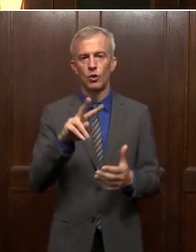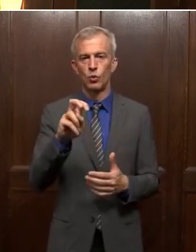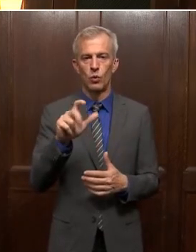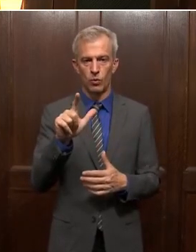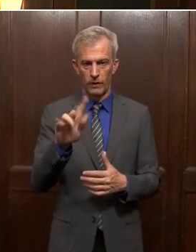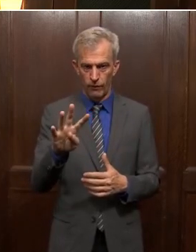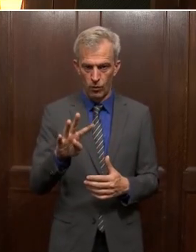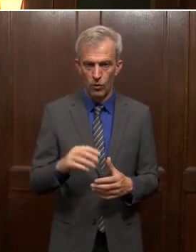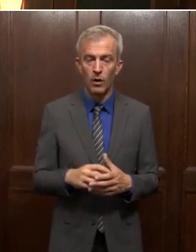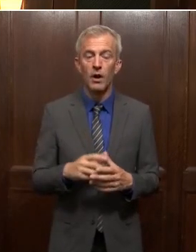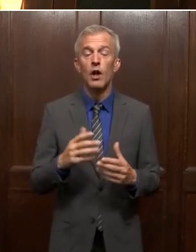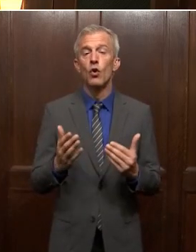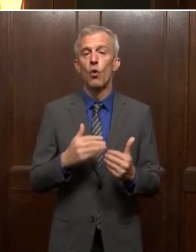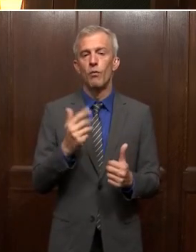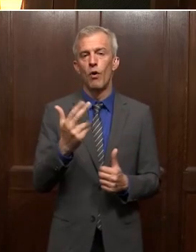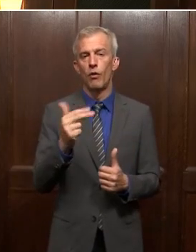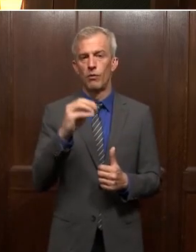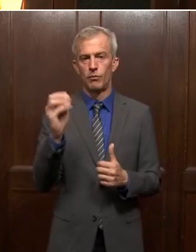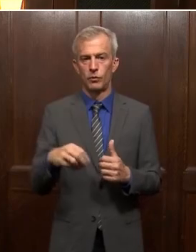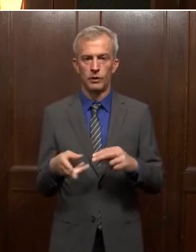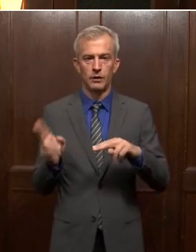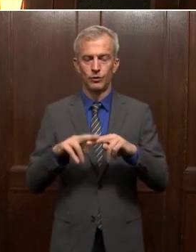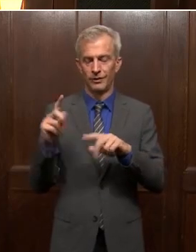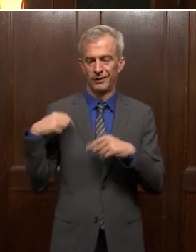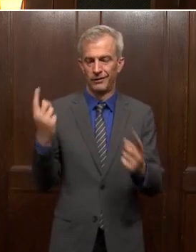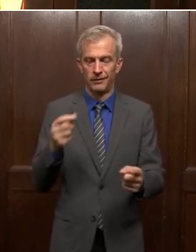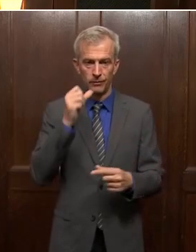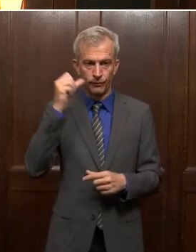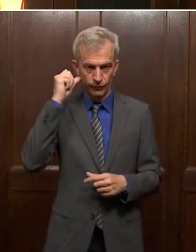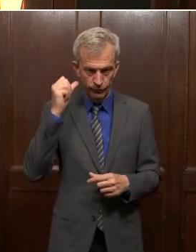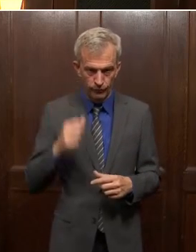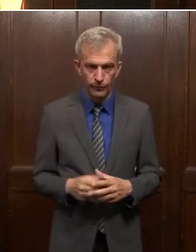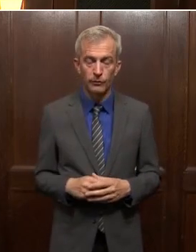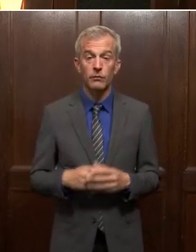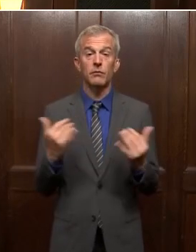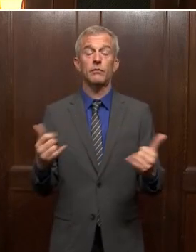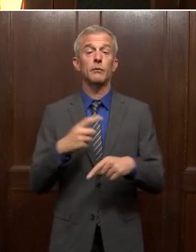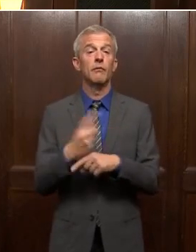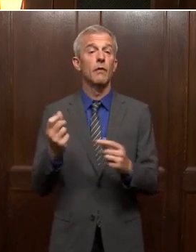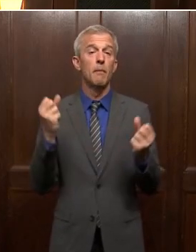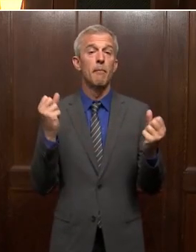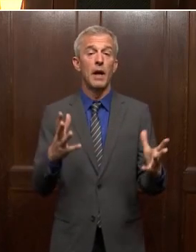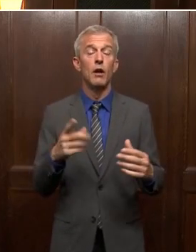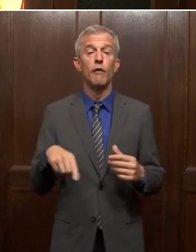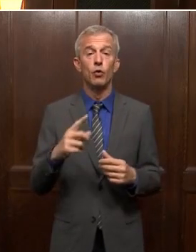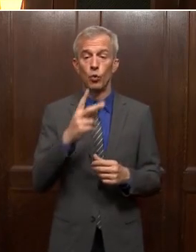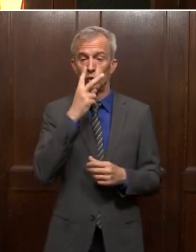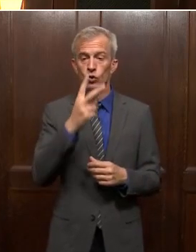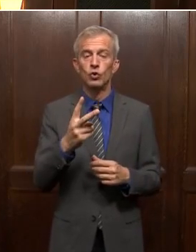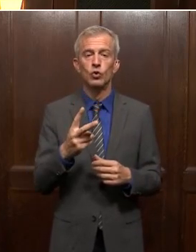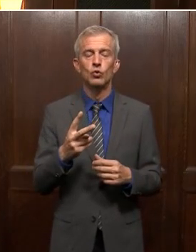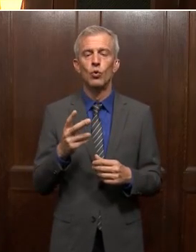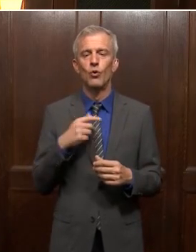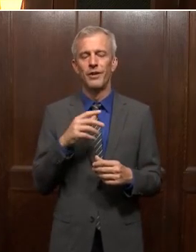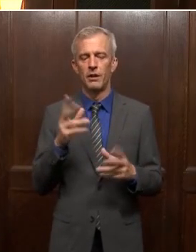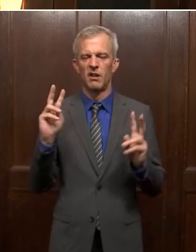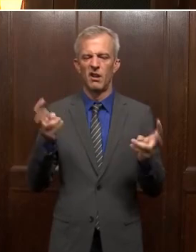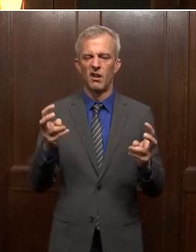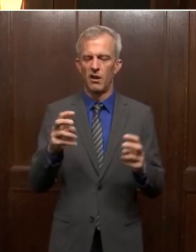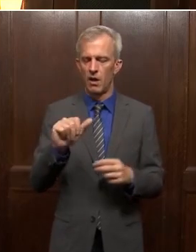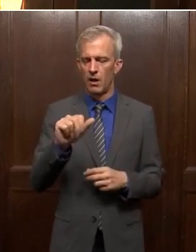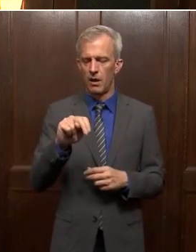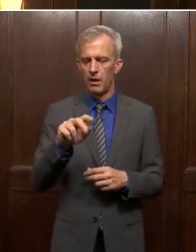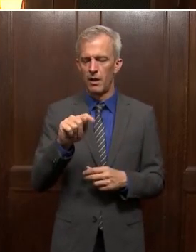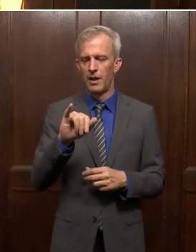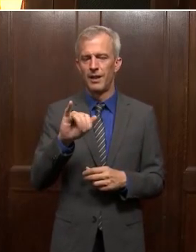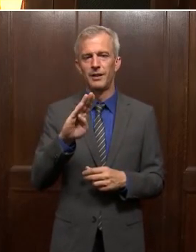6,224, a nearly 13% increase since yesterday. And today, many of you followed the antibody test